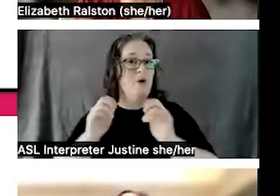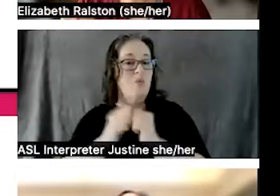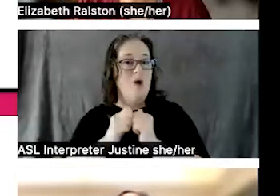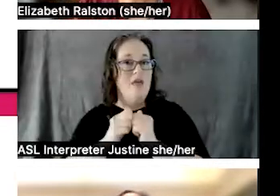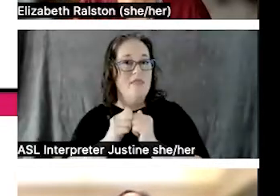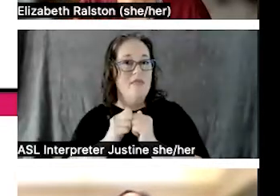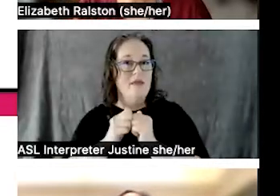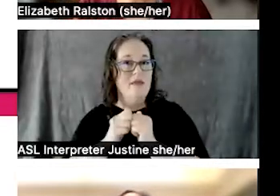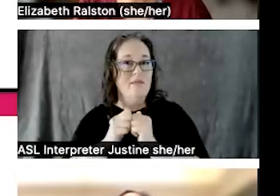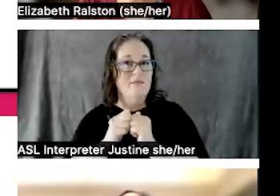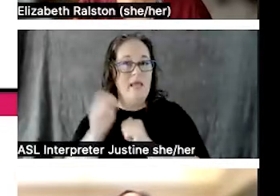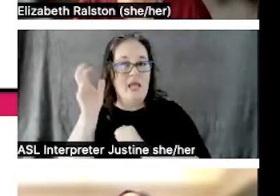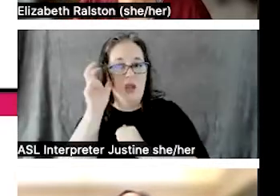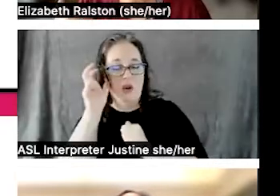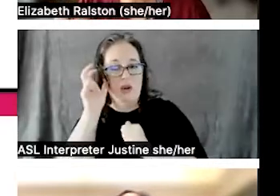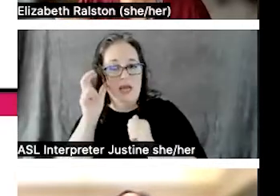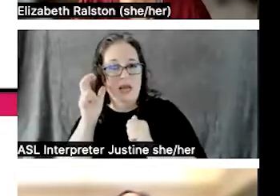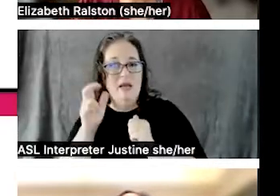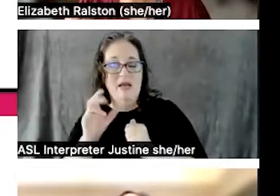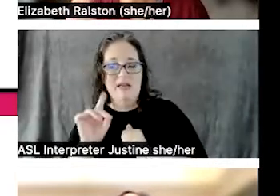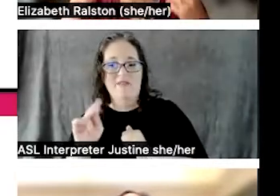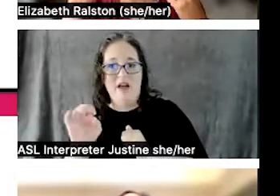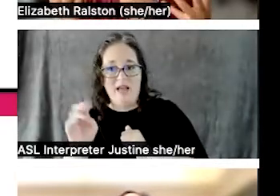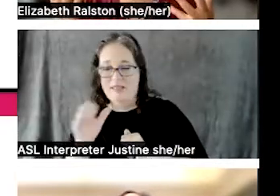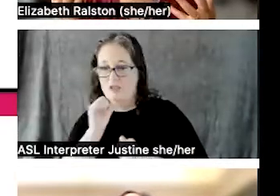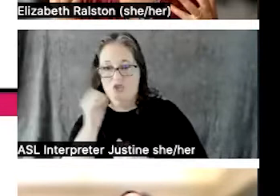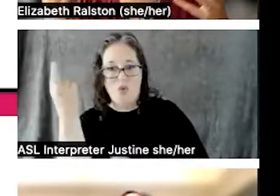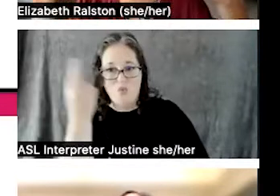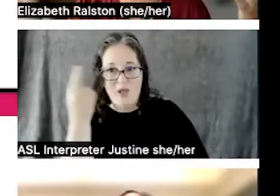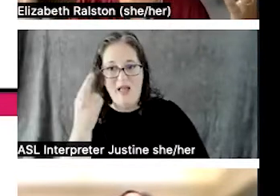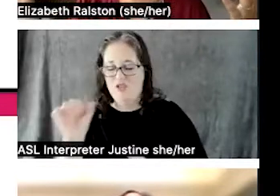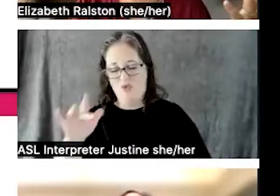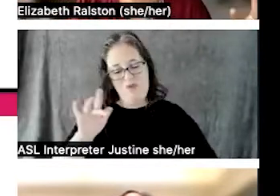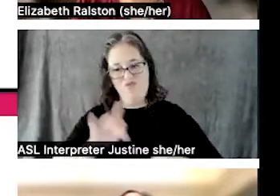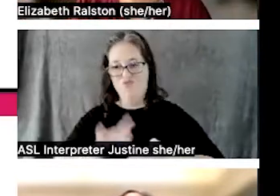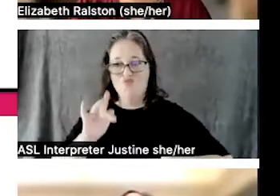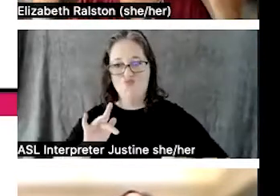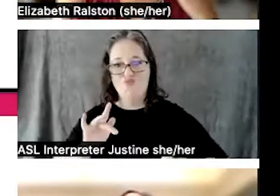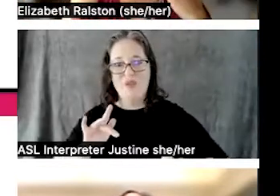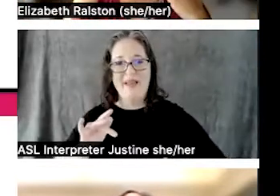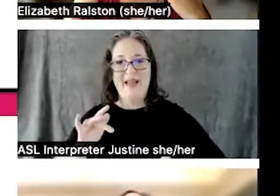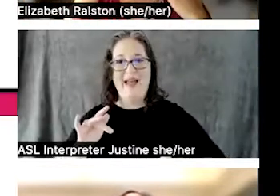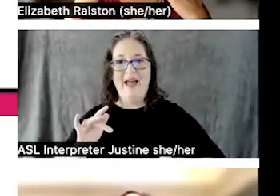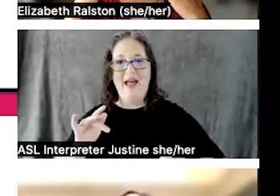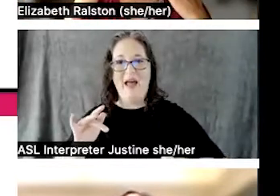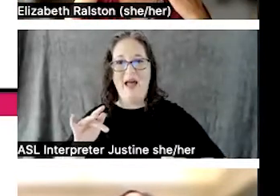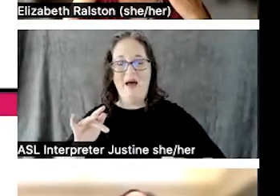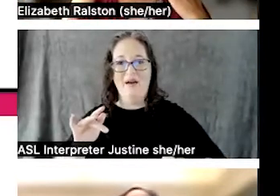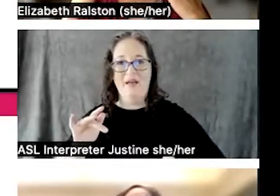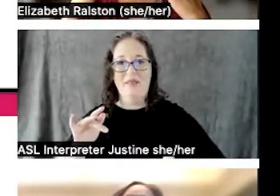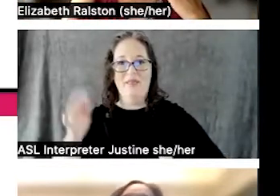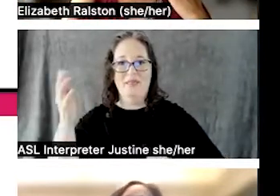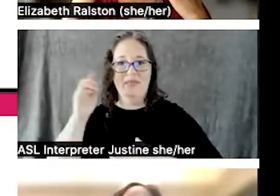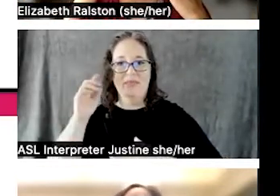click on the remote control on the T-coil, and boom, the sound will go directly into their